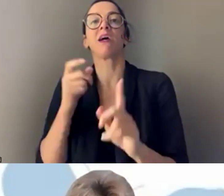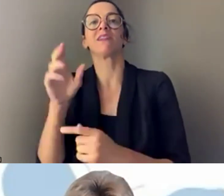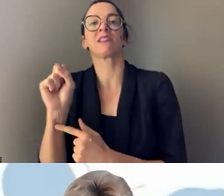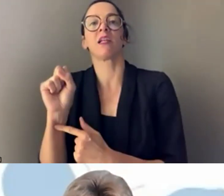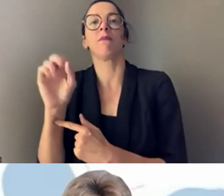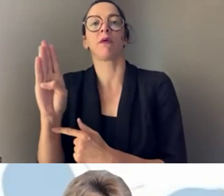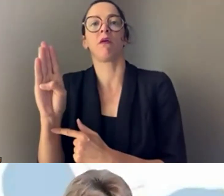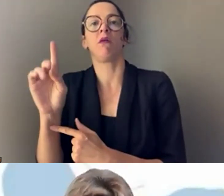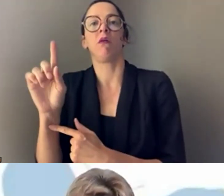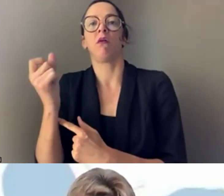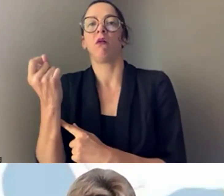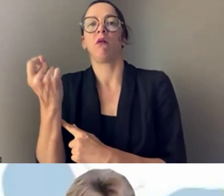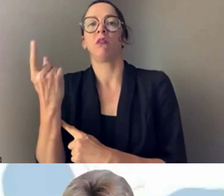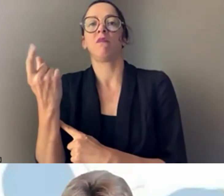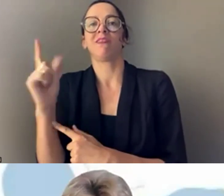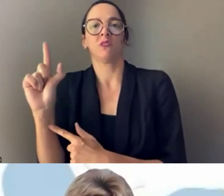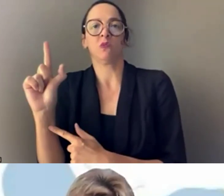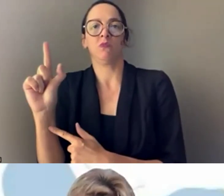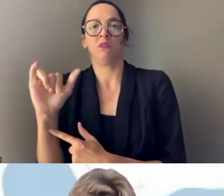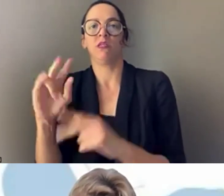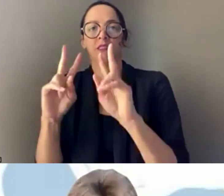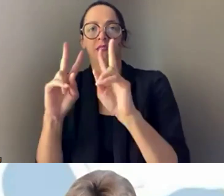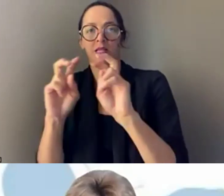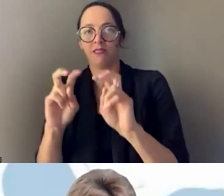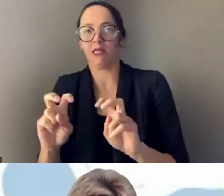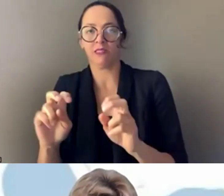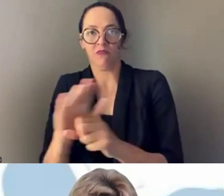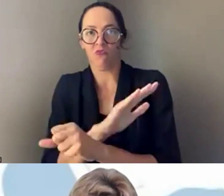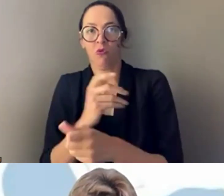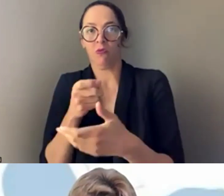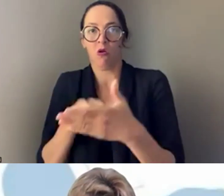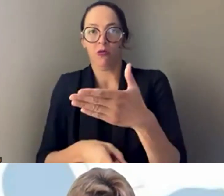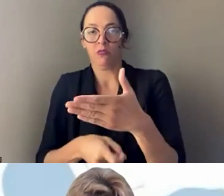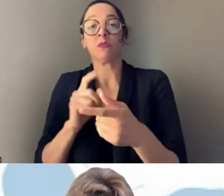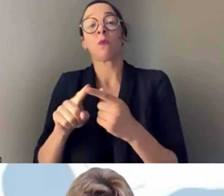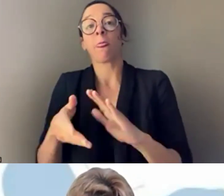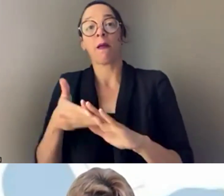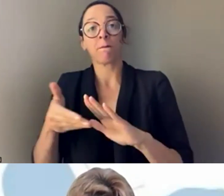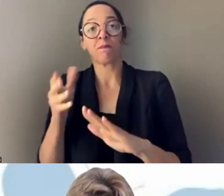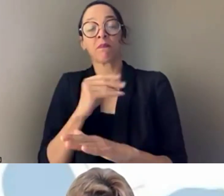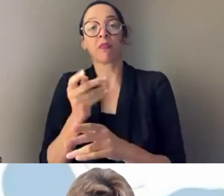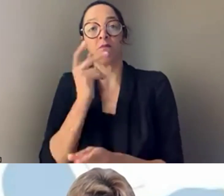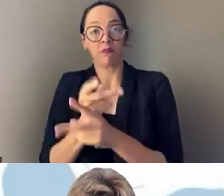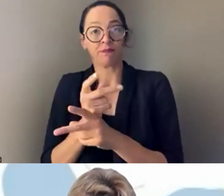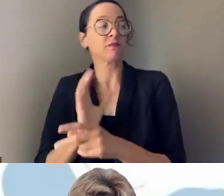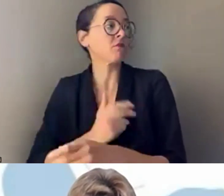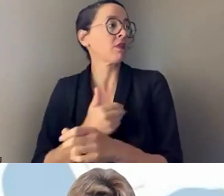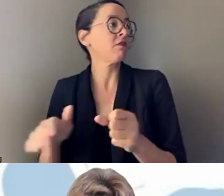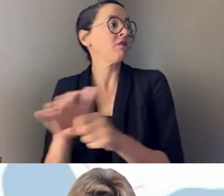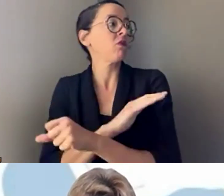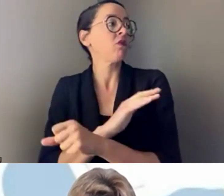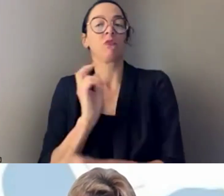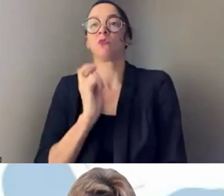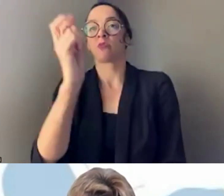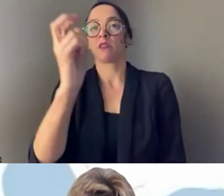is assessing the full cost to operate and maintain our full transportation system